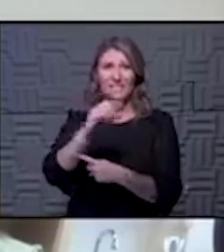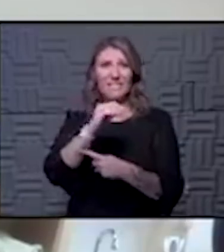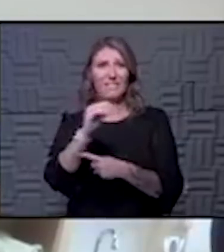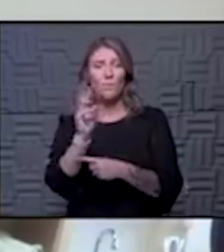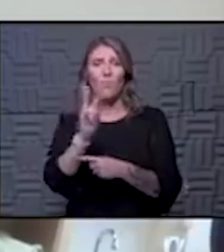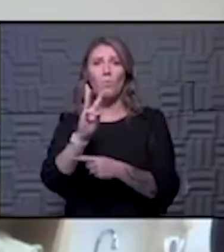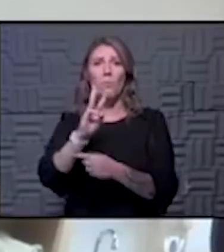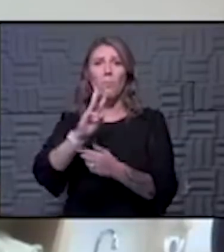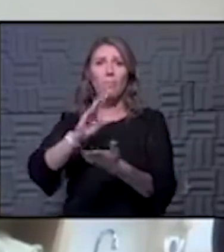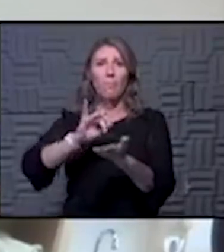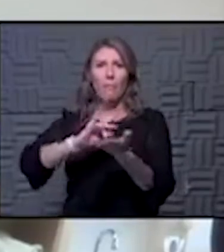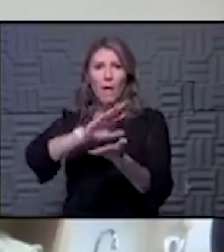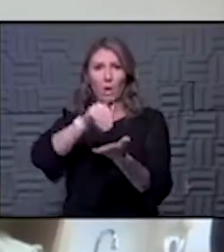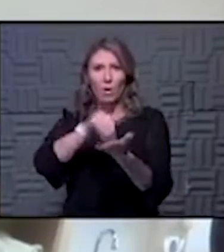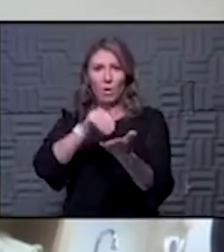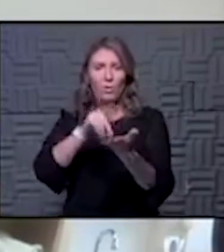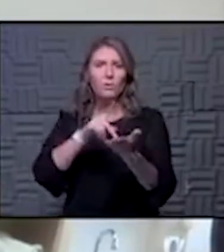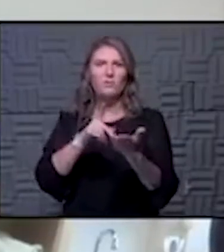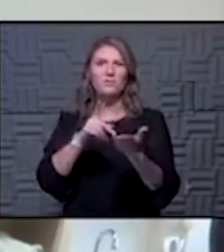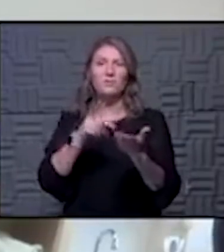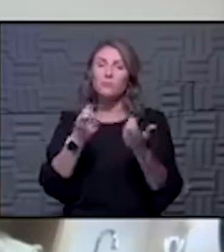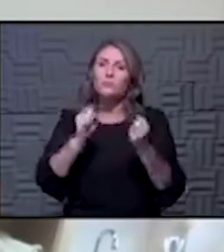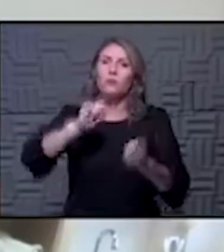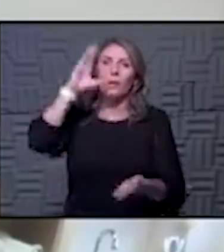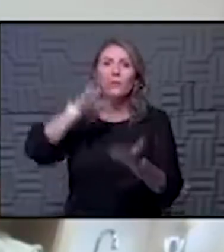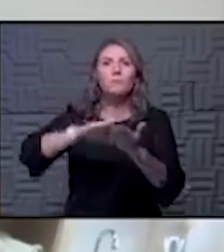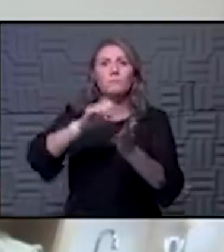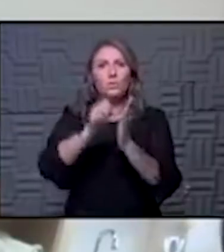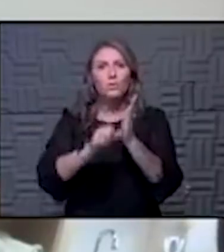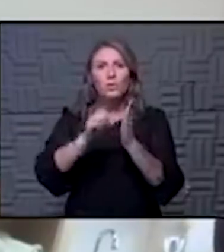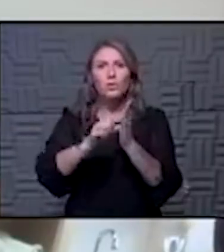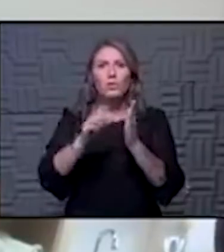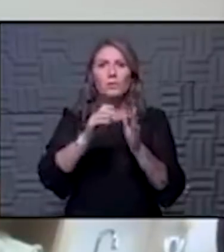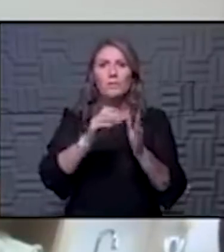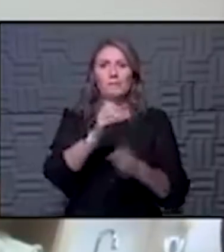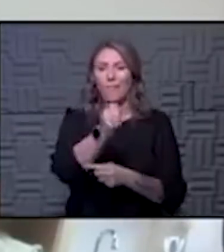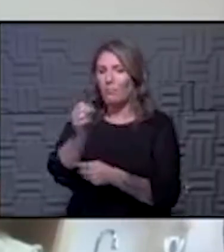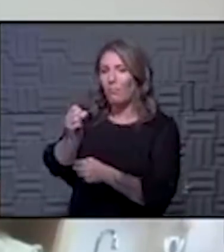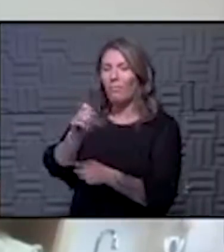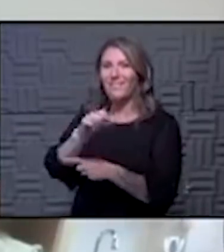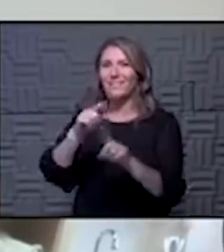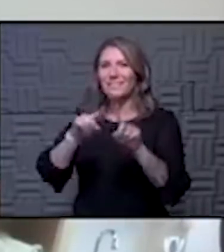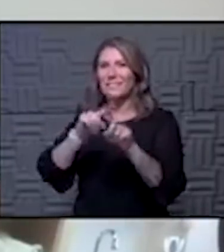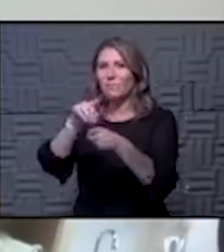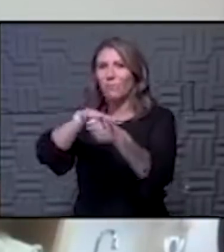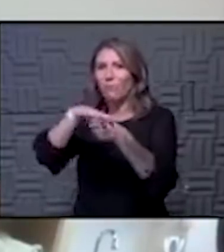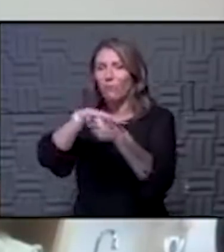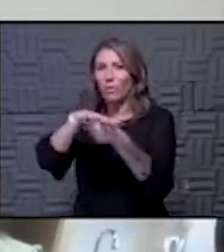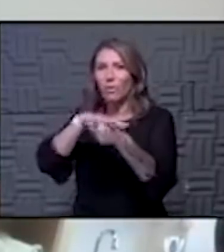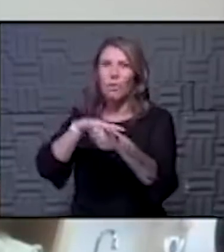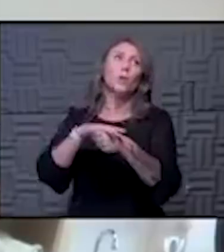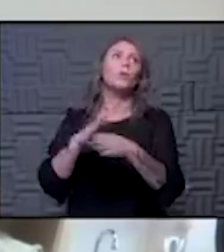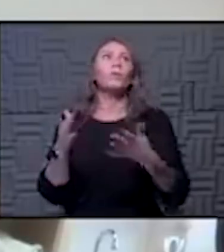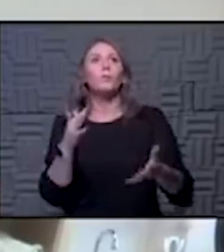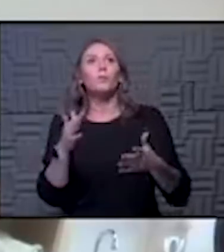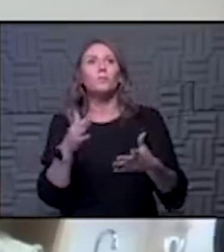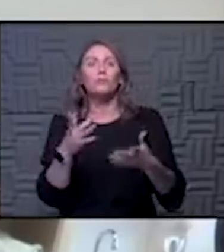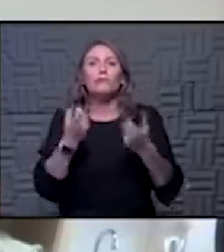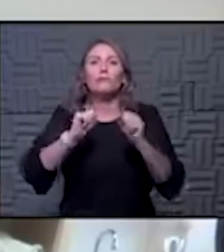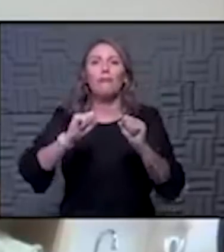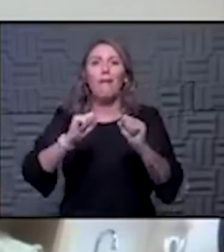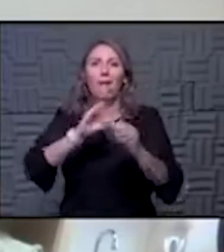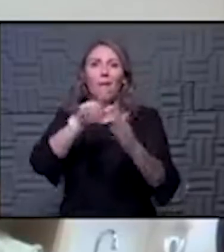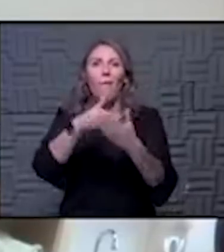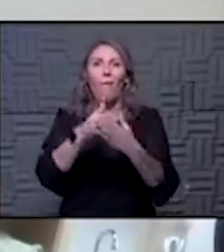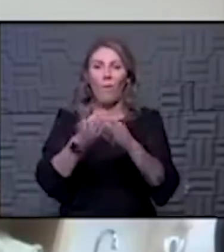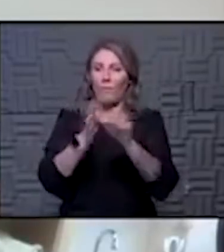trying to reduce the number of surgeries at those sites and trying to move those surgeries to the other sites where they're tending to keep all the COVID patients at